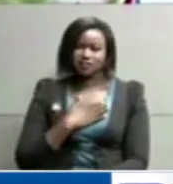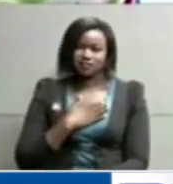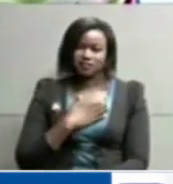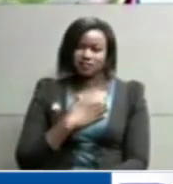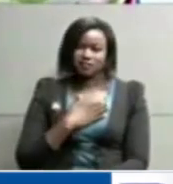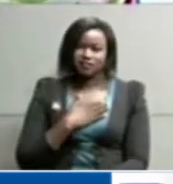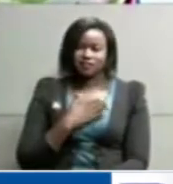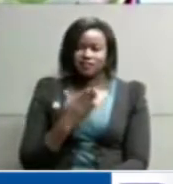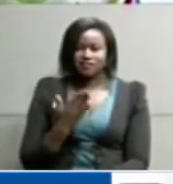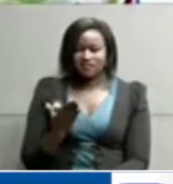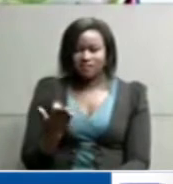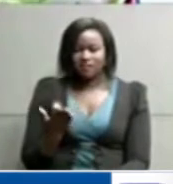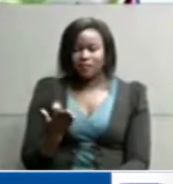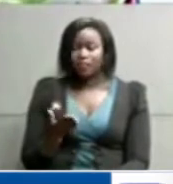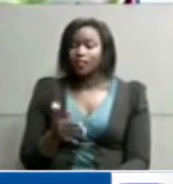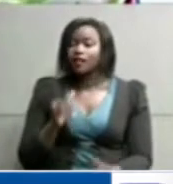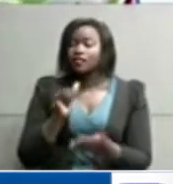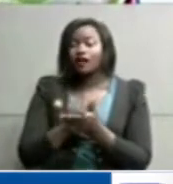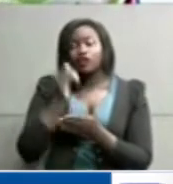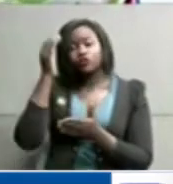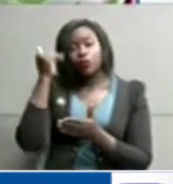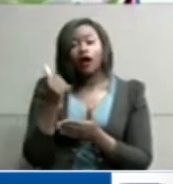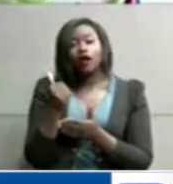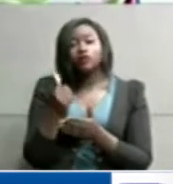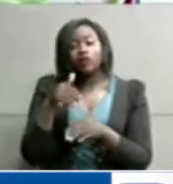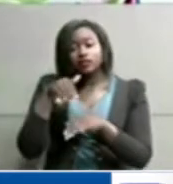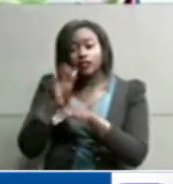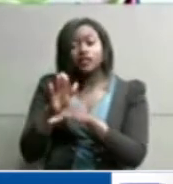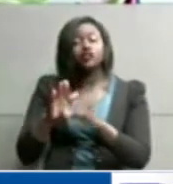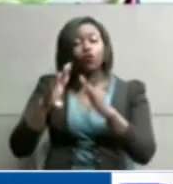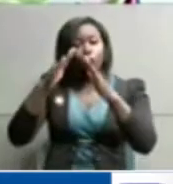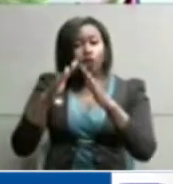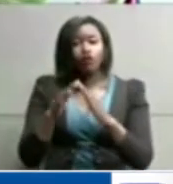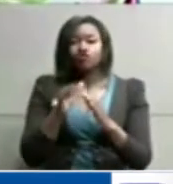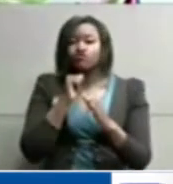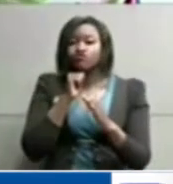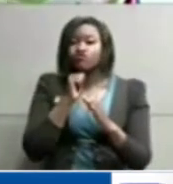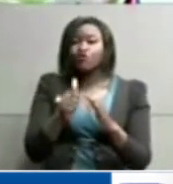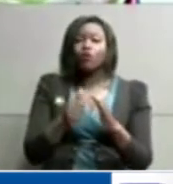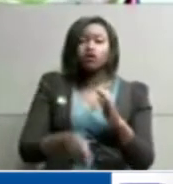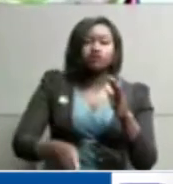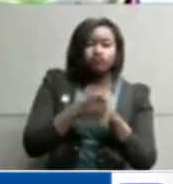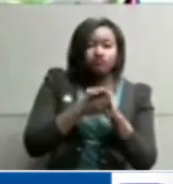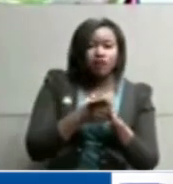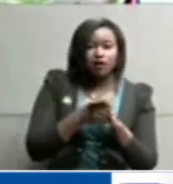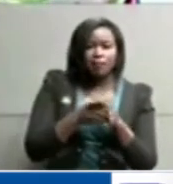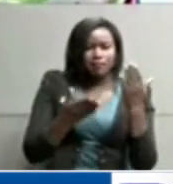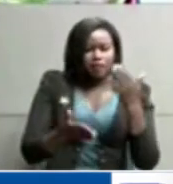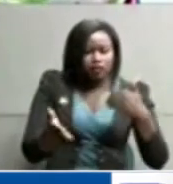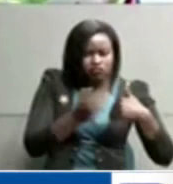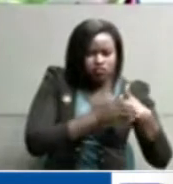Pacho. That's what we are saying. We are not sending you from the town, from the school to the trading center.